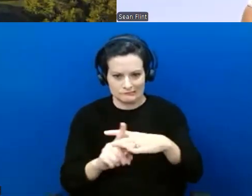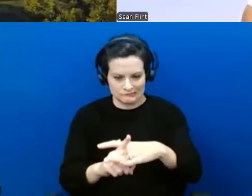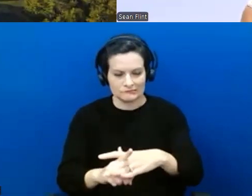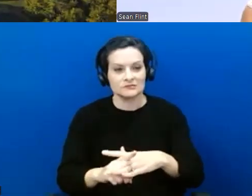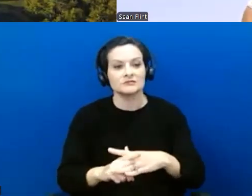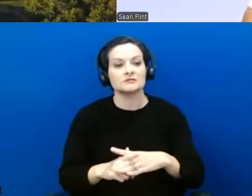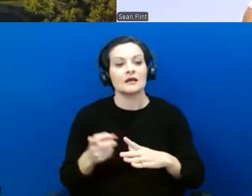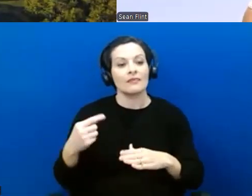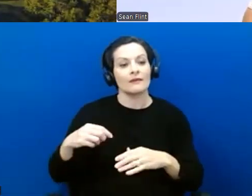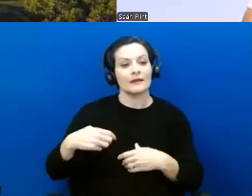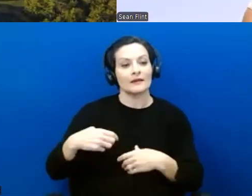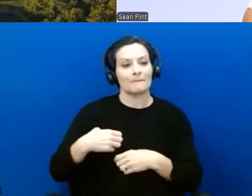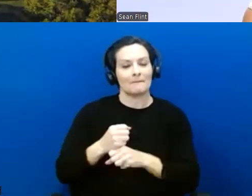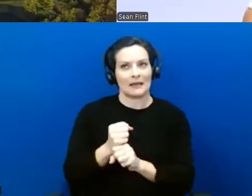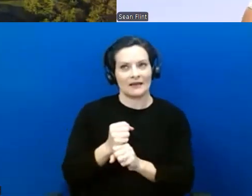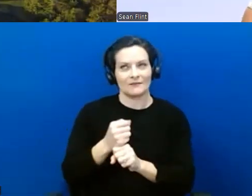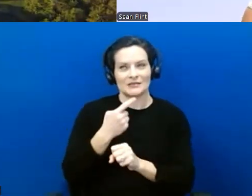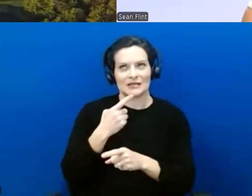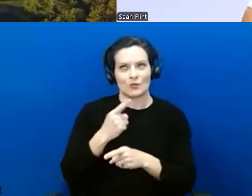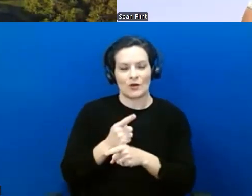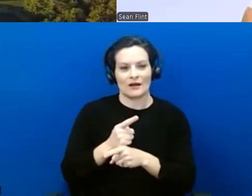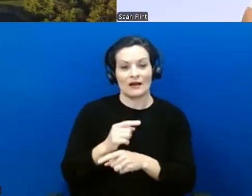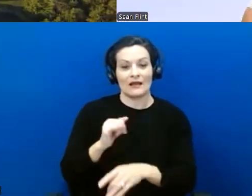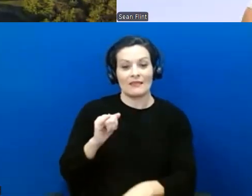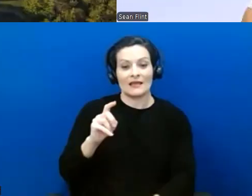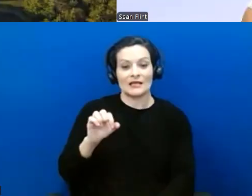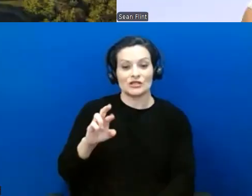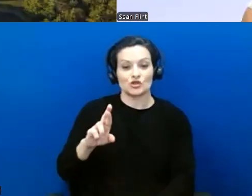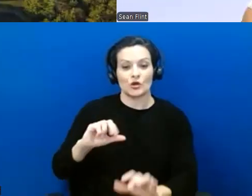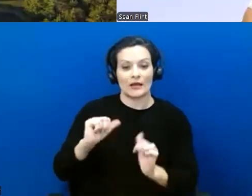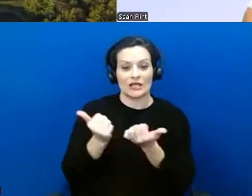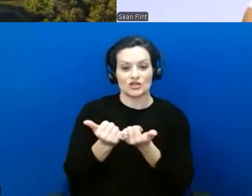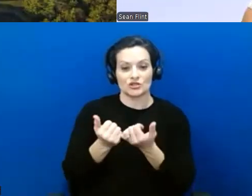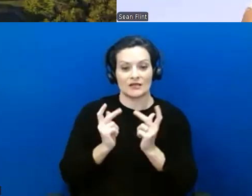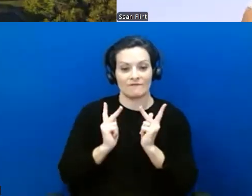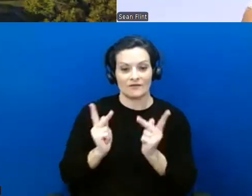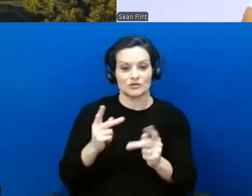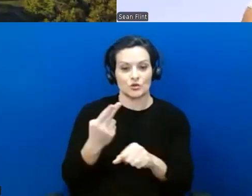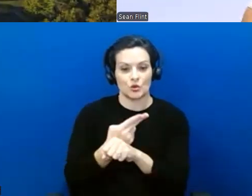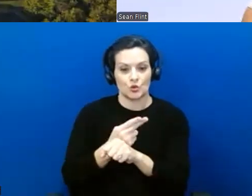the let's see if I can do this, Interagency Visitor Use Management